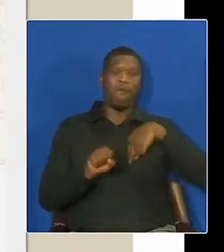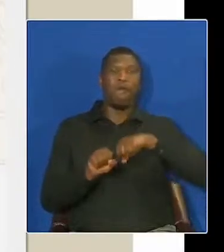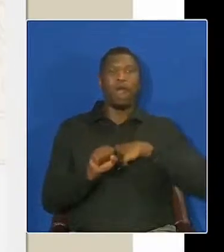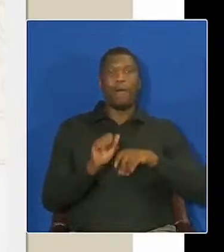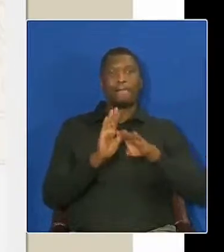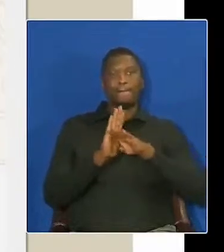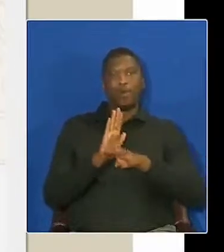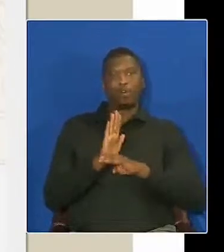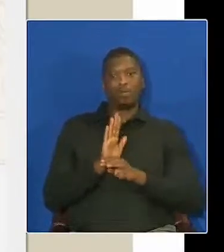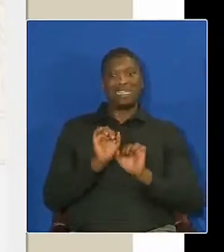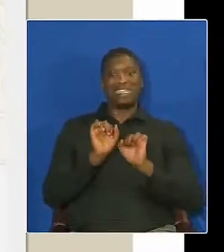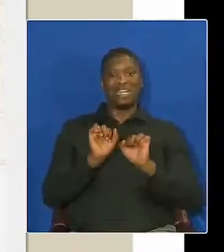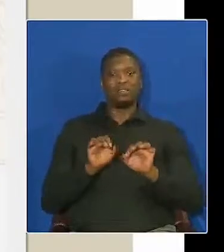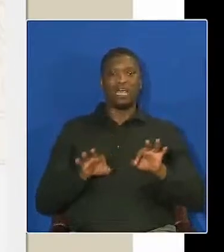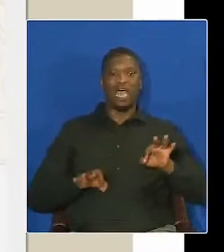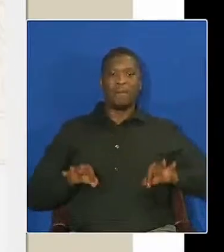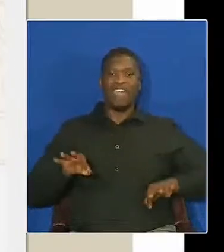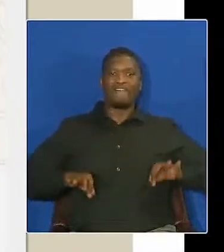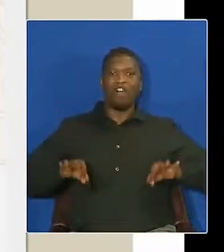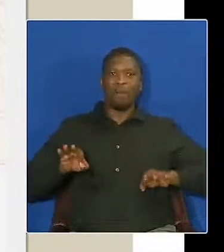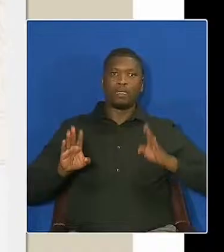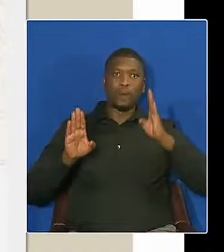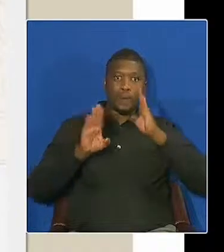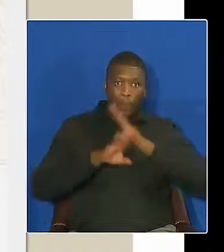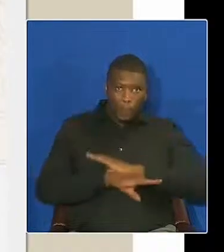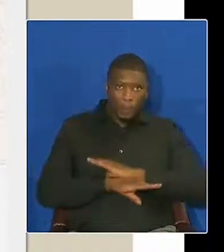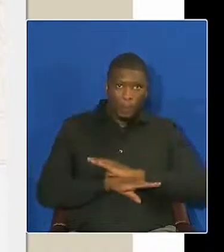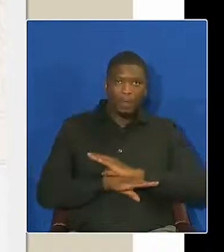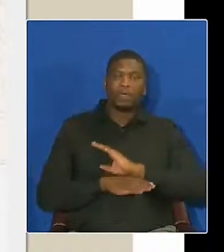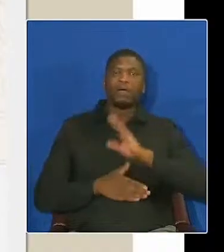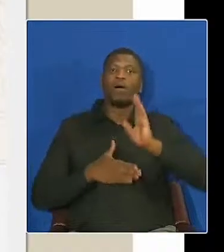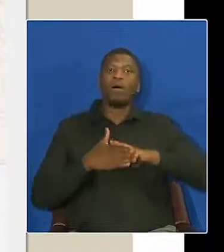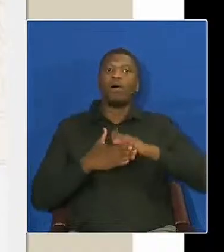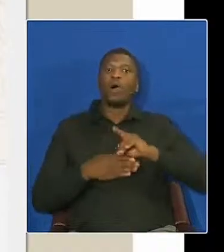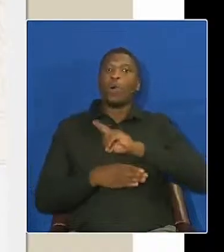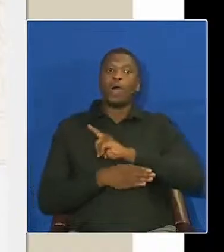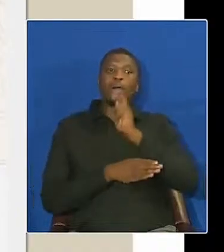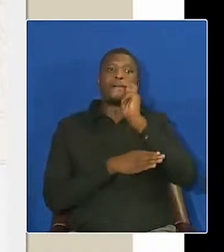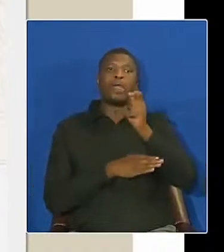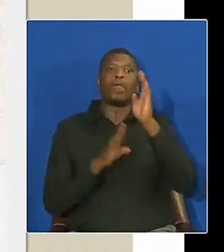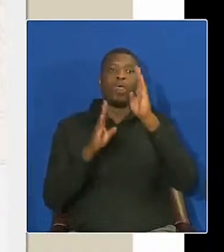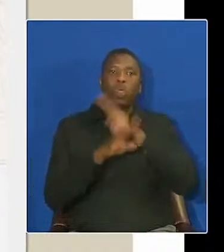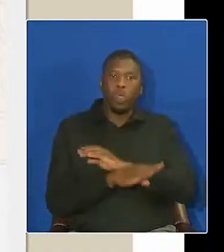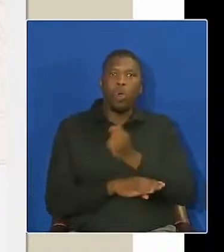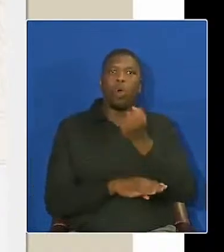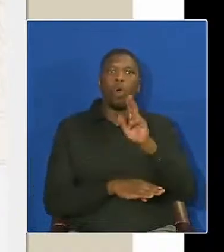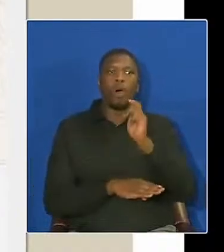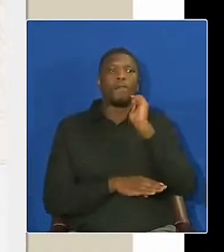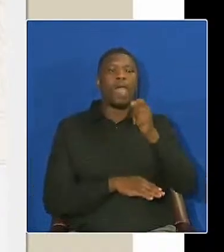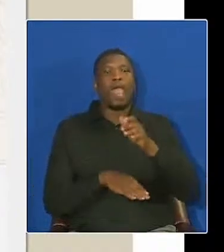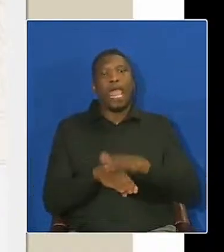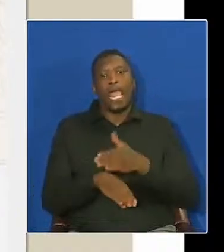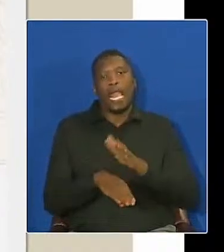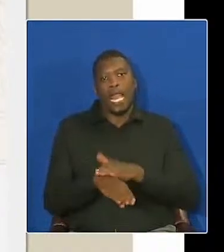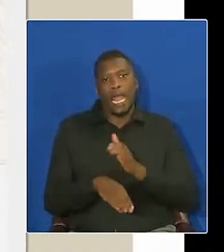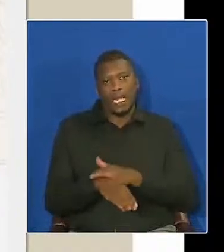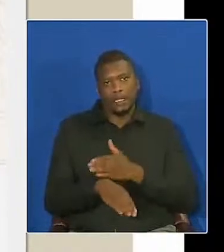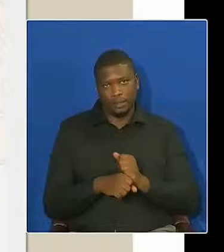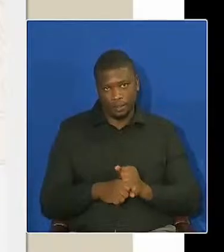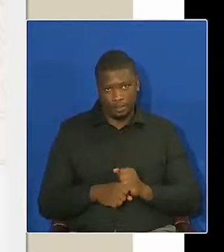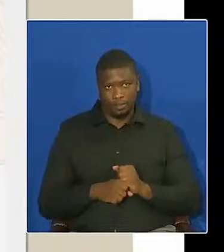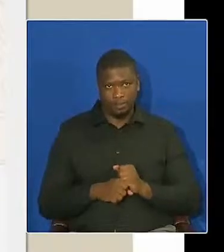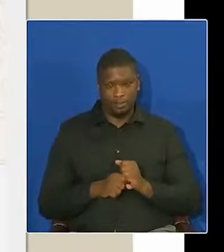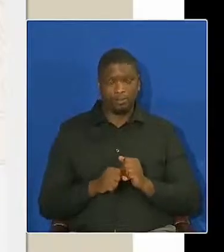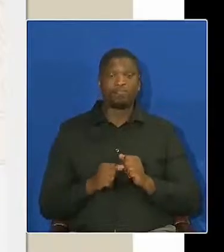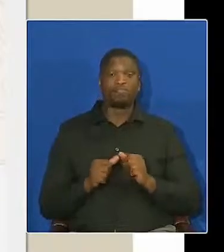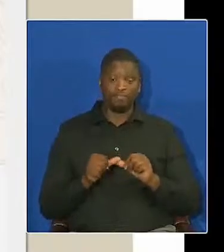This non-performance is as a result of non-payment or late payment." Then the next